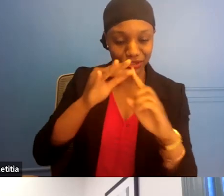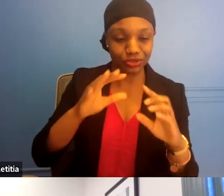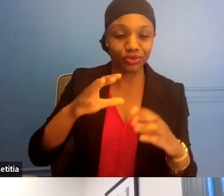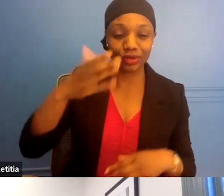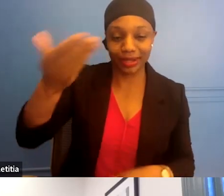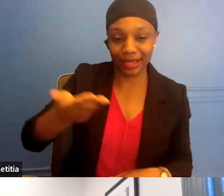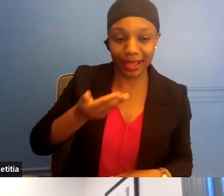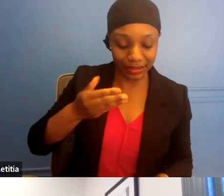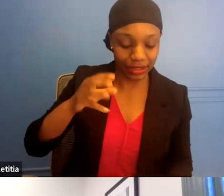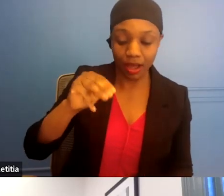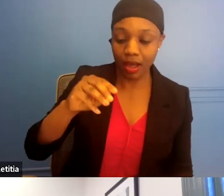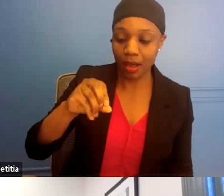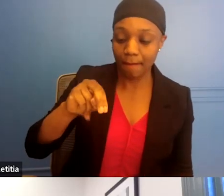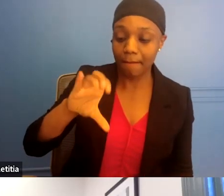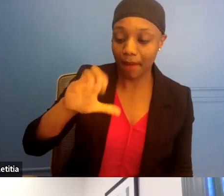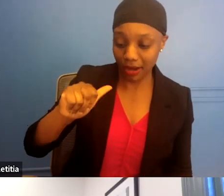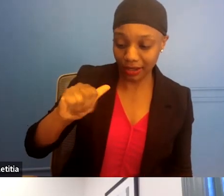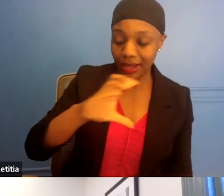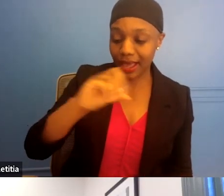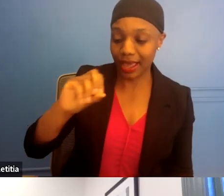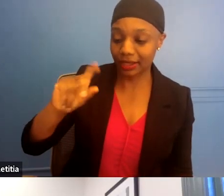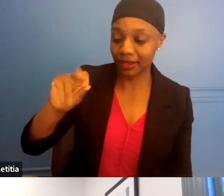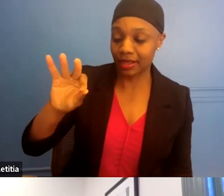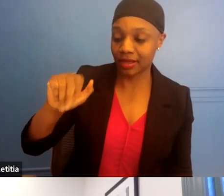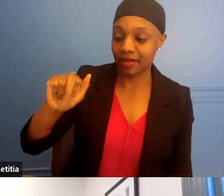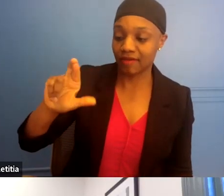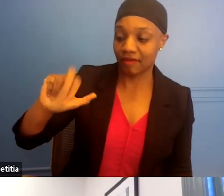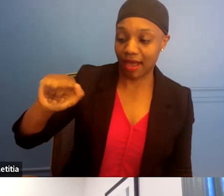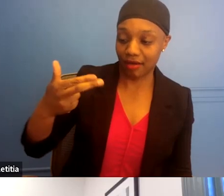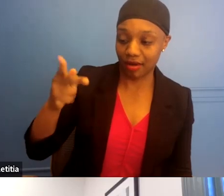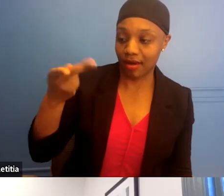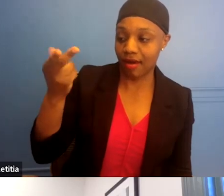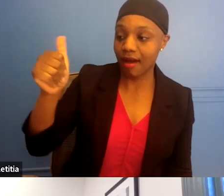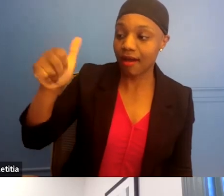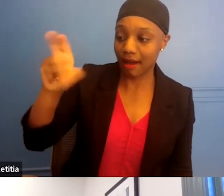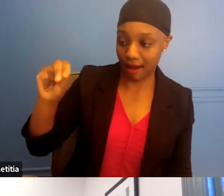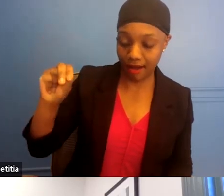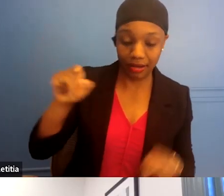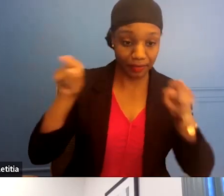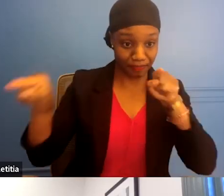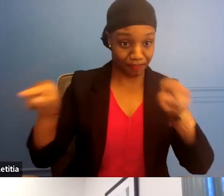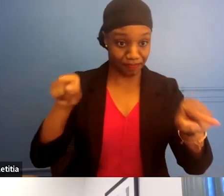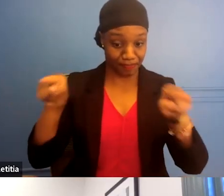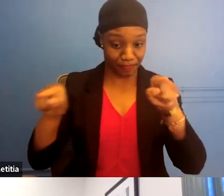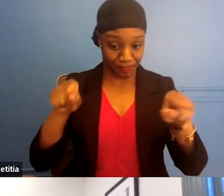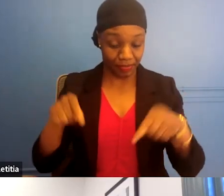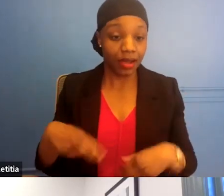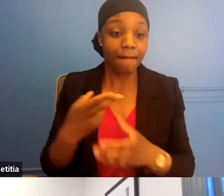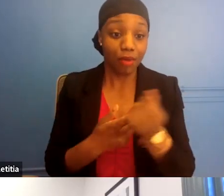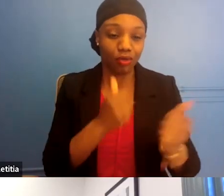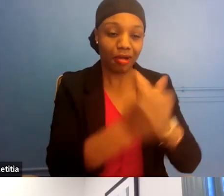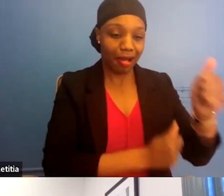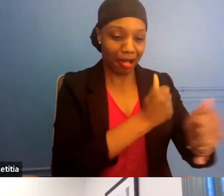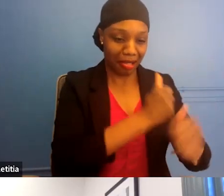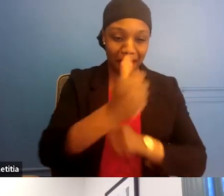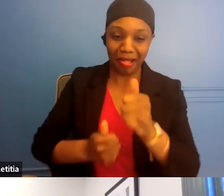98, and Monica Landry, class of 90. I'm so pleased to have these two alums, both of whom have achieved